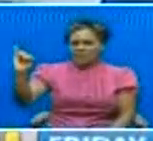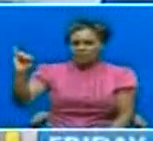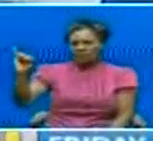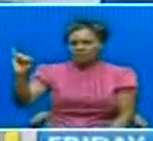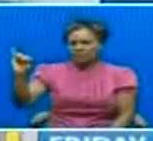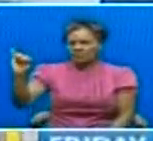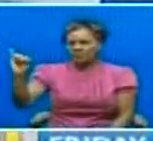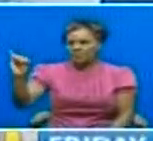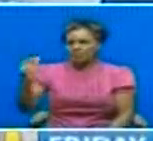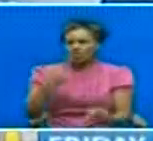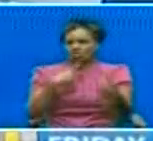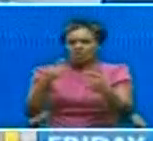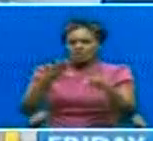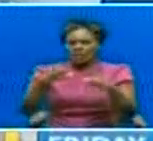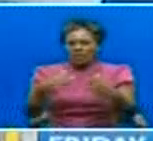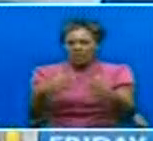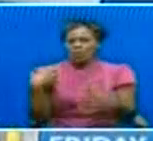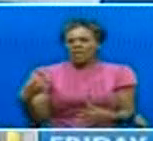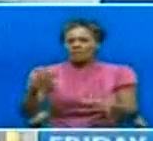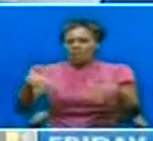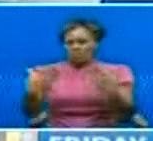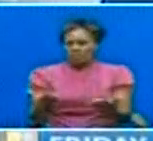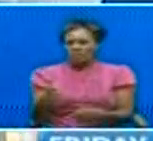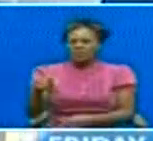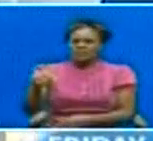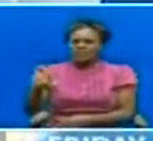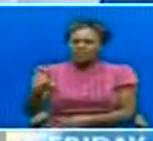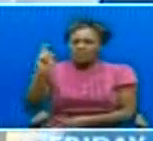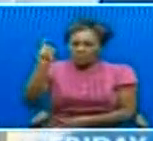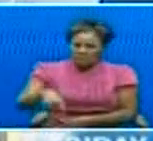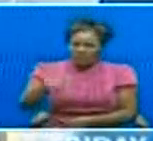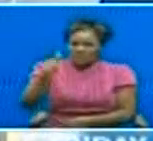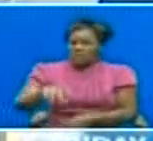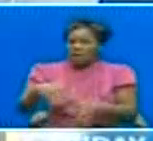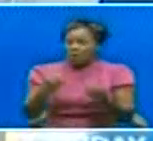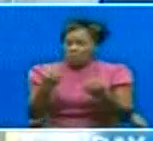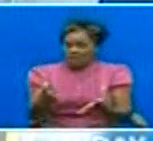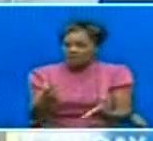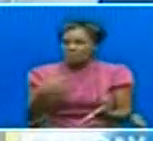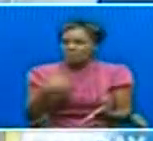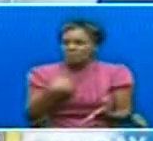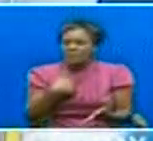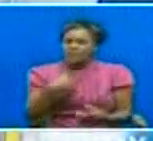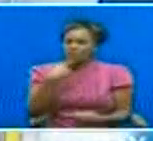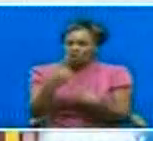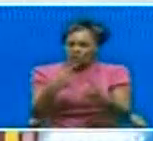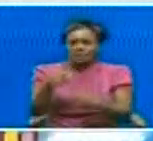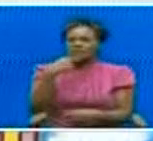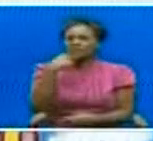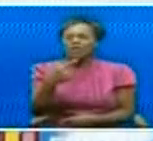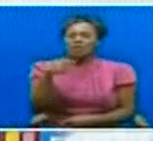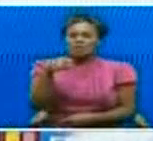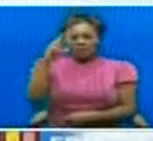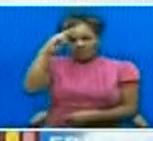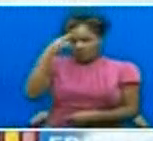talks about even how much he's worth. And for Forbes, you have to tell us how much you're worth. So I went, I convinced him, and I told him the